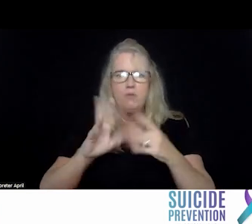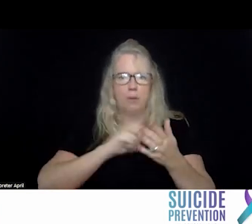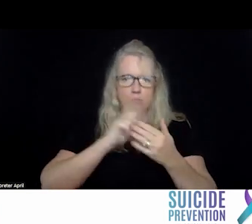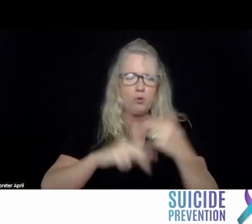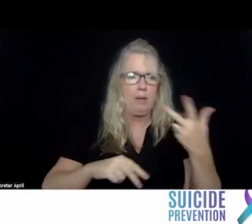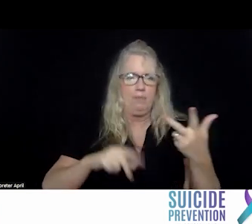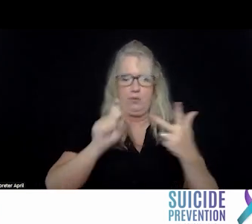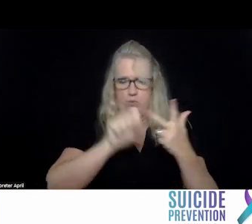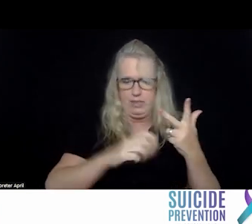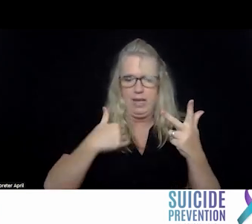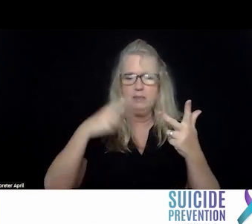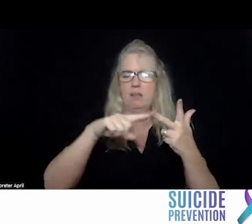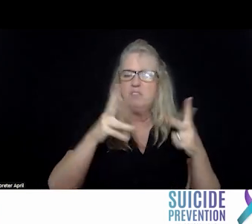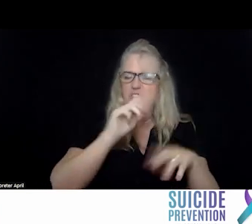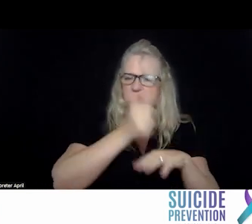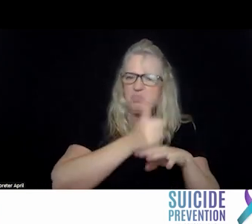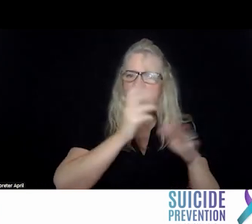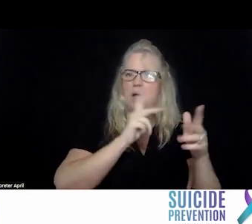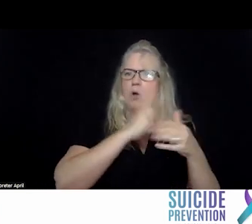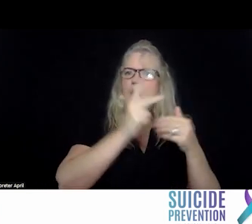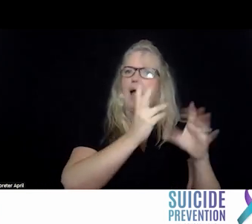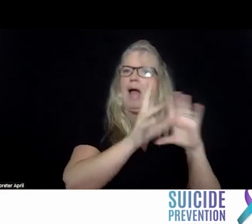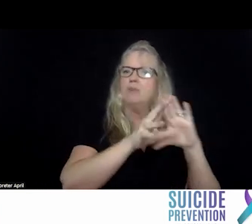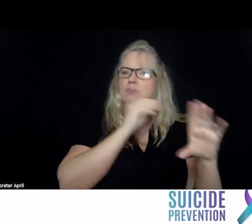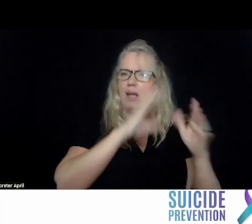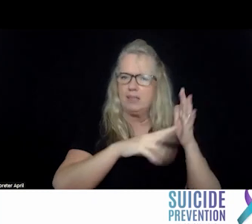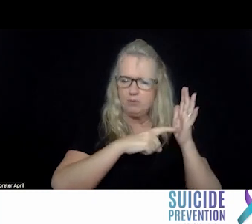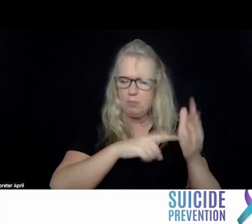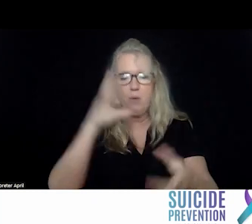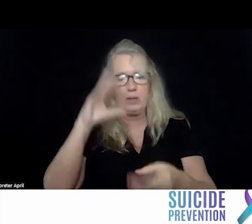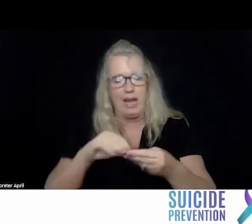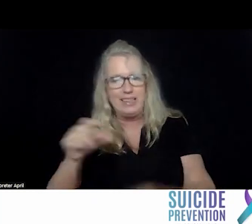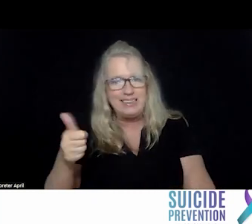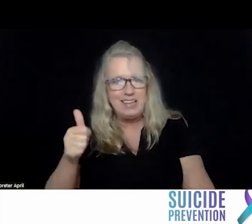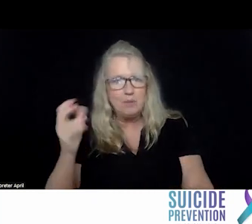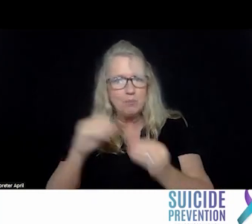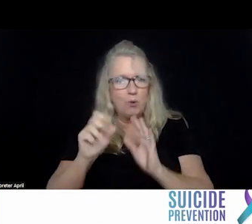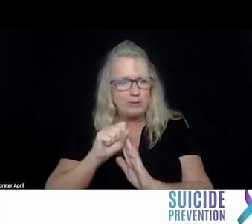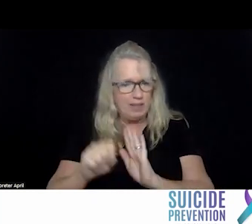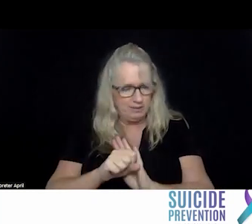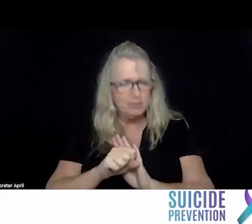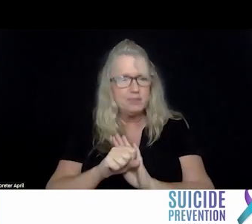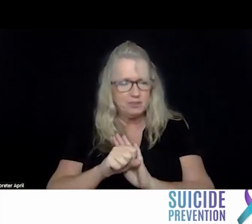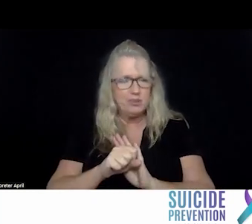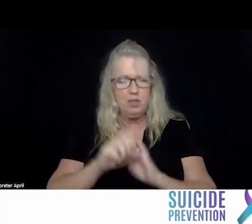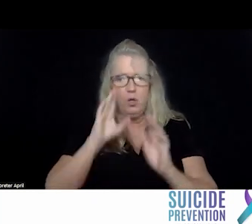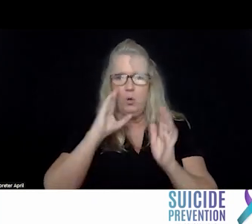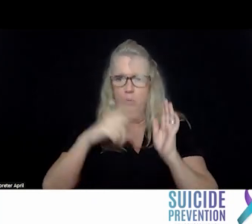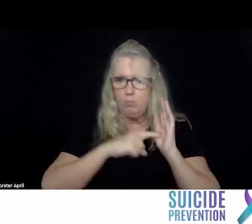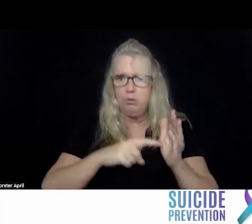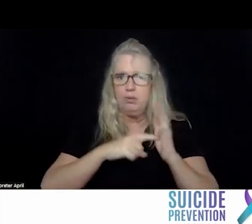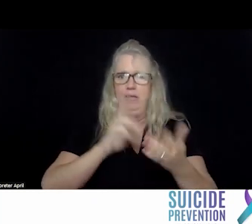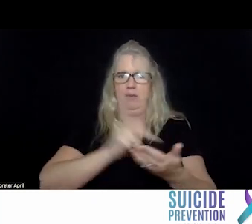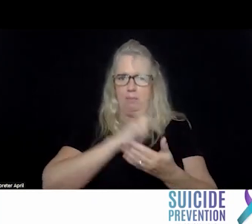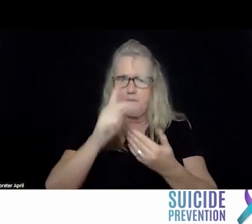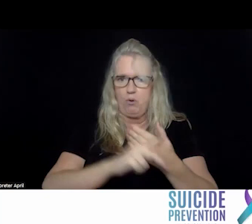states that have really established programs outside the demonstration. We're going to be adding 10 more states with demonstration programs,